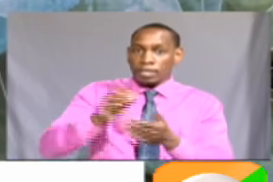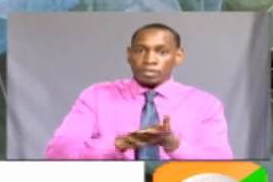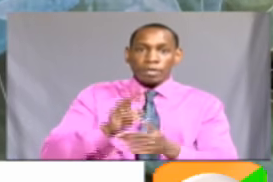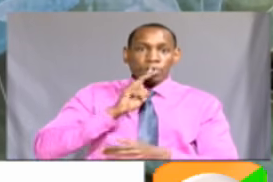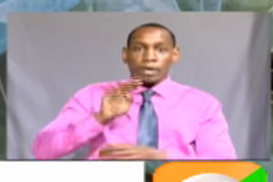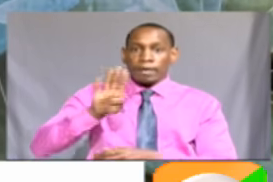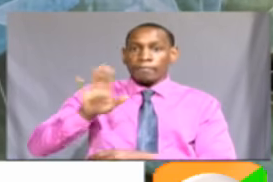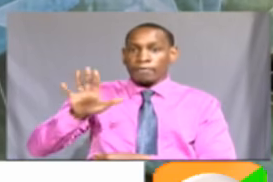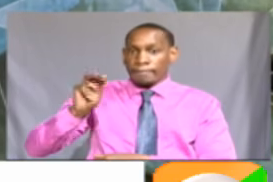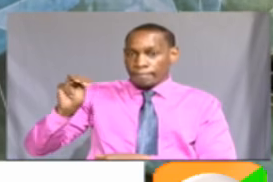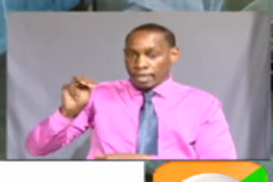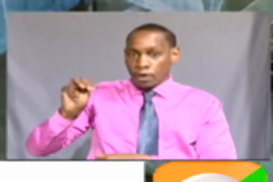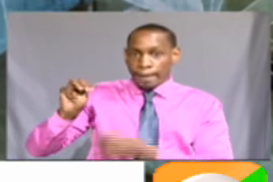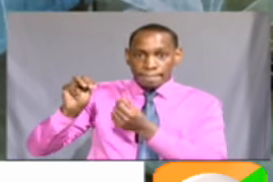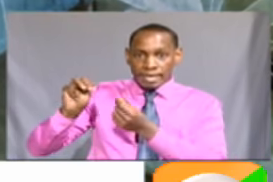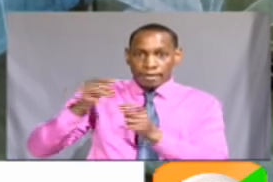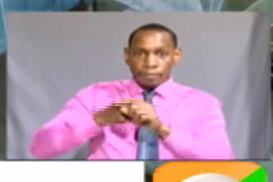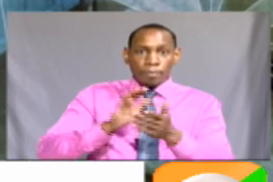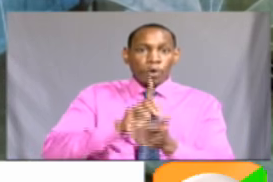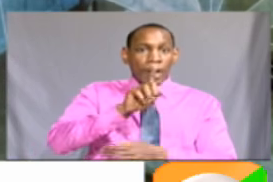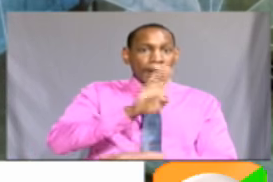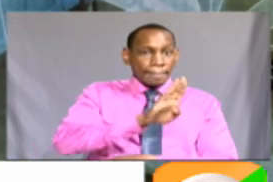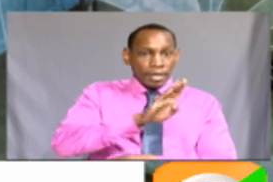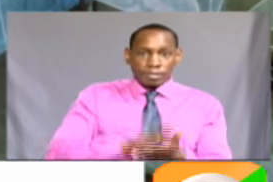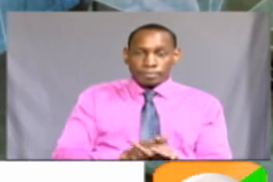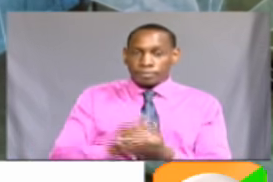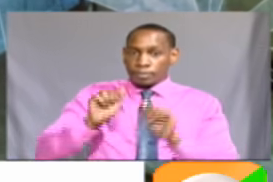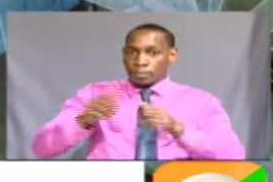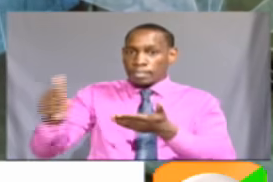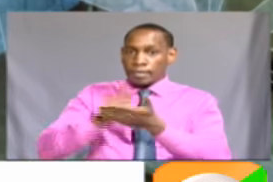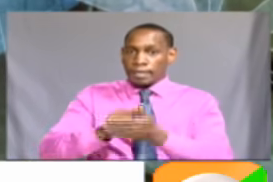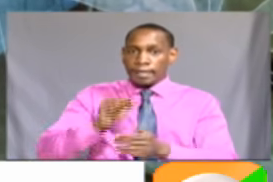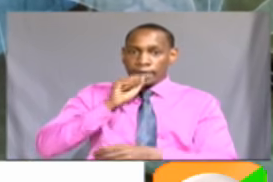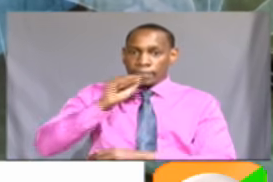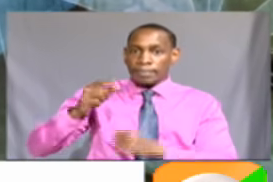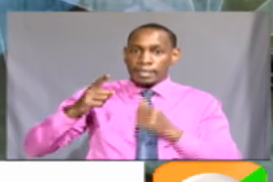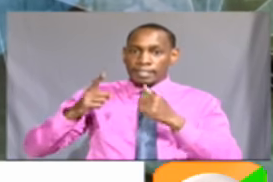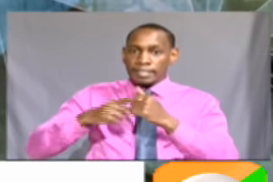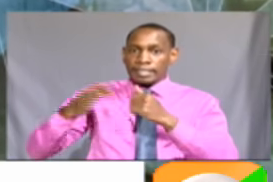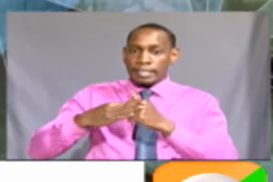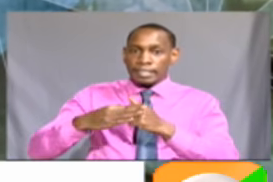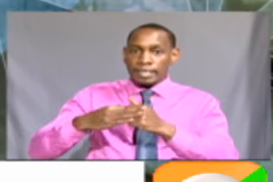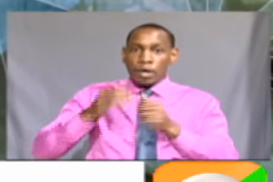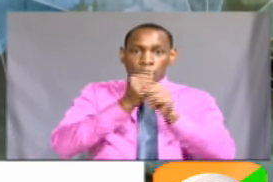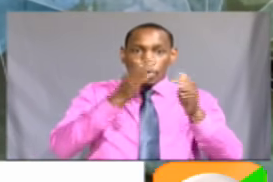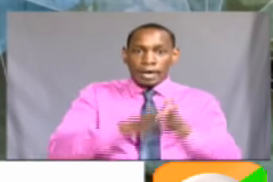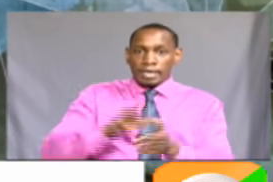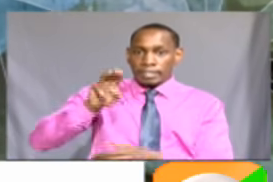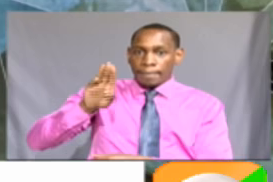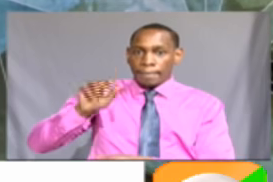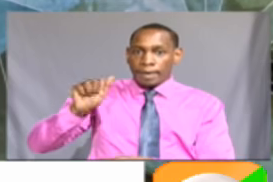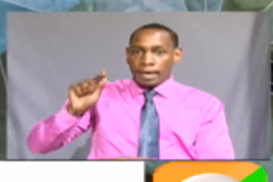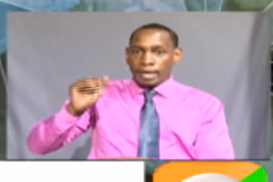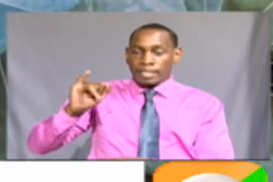245 million shillings out of the 1 billion to hire 568 members of staff. Mbagathi COVID